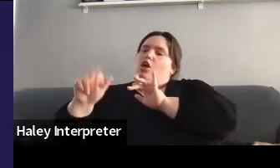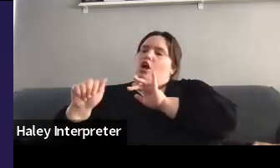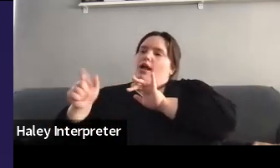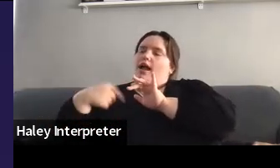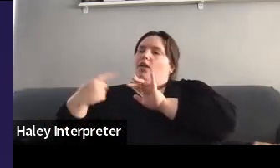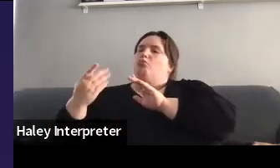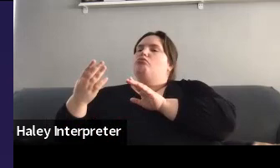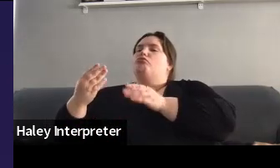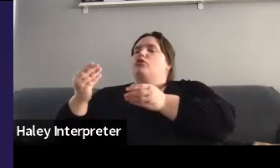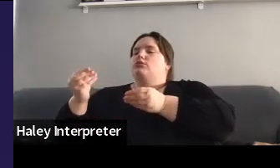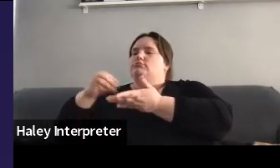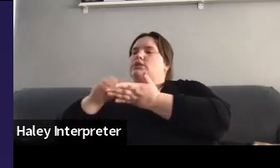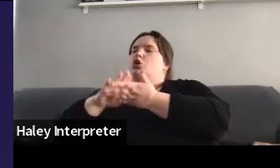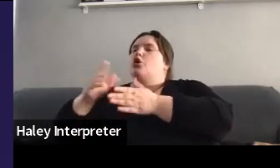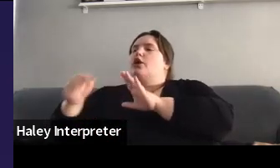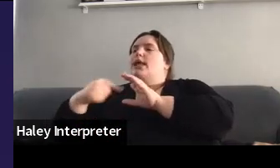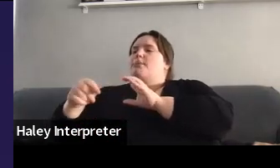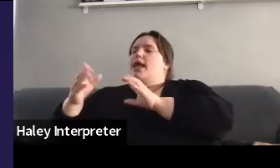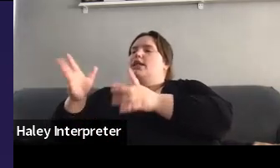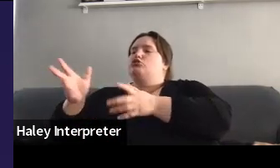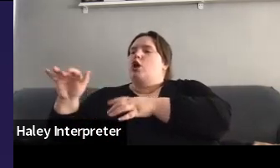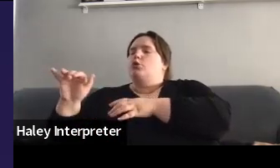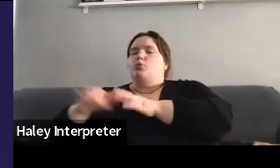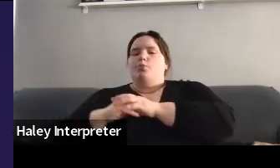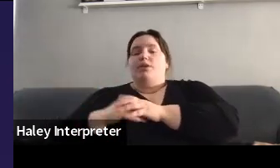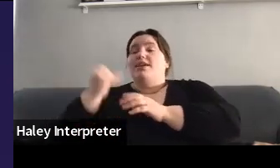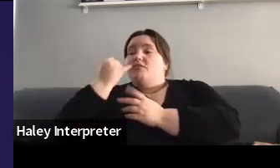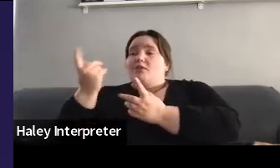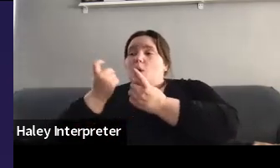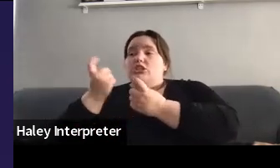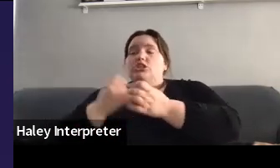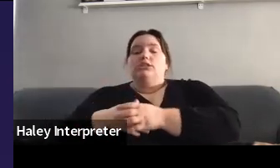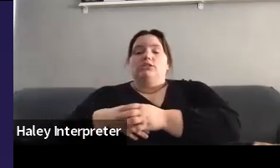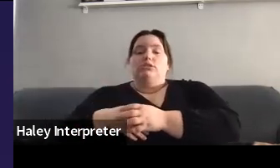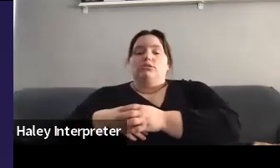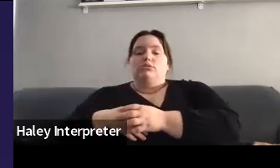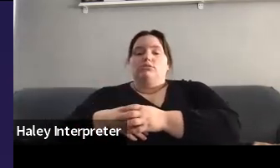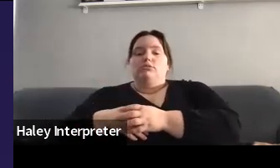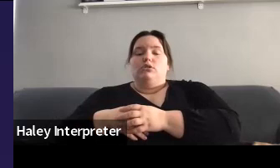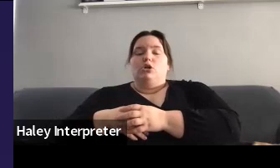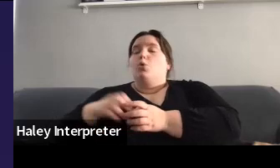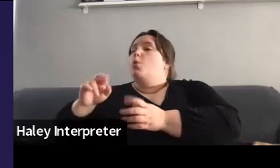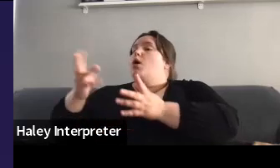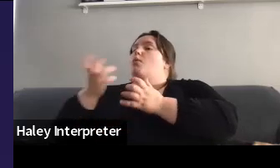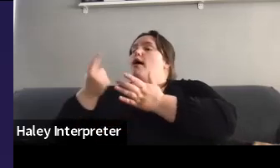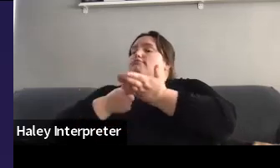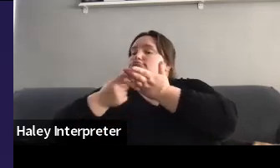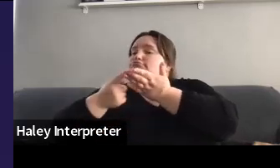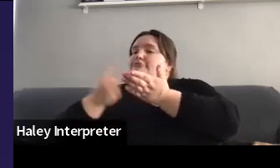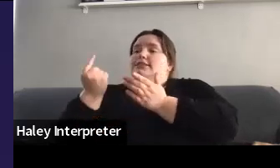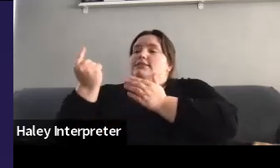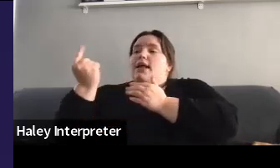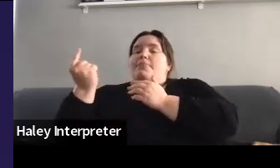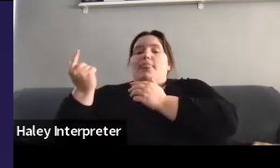Laura's email in the chat as well. If you do have questions, or wanted to discuss anything else or